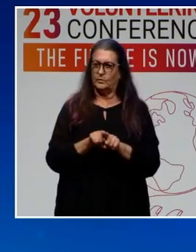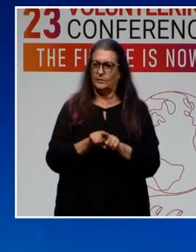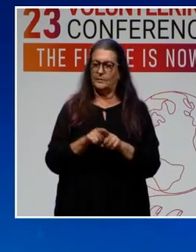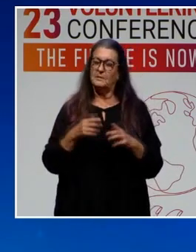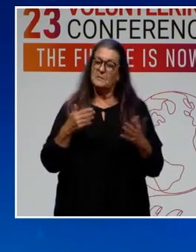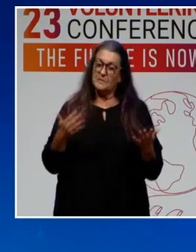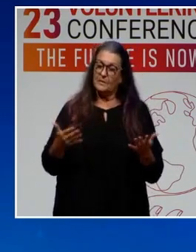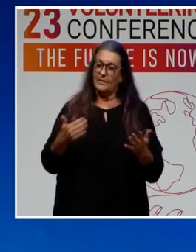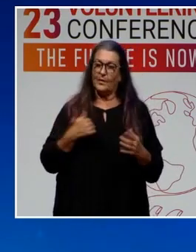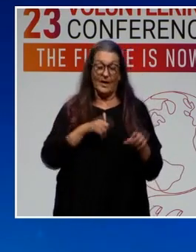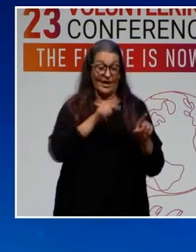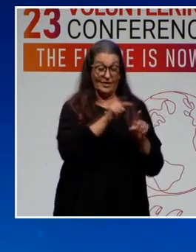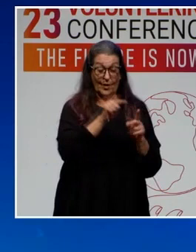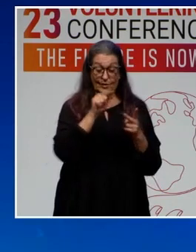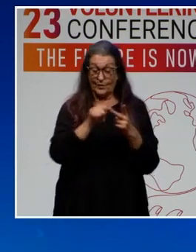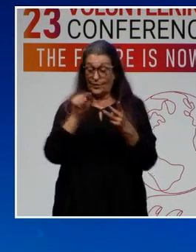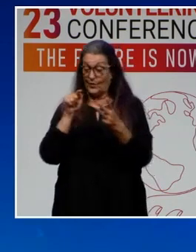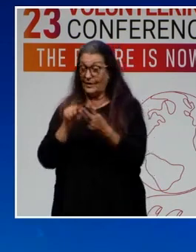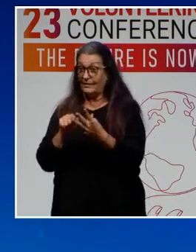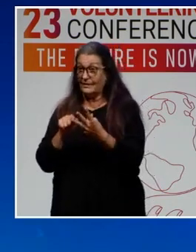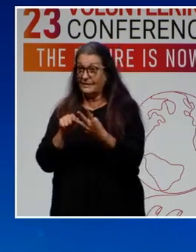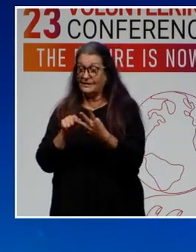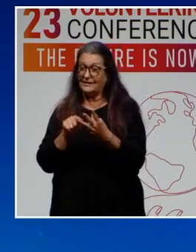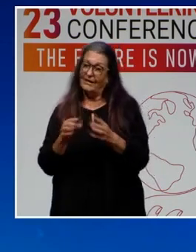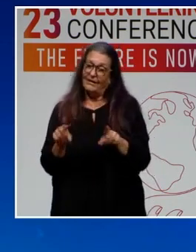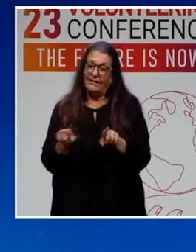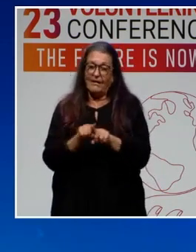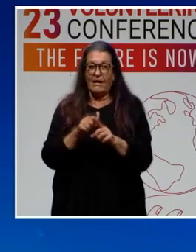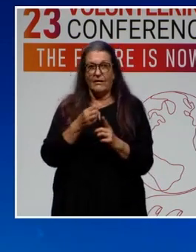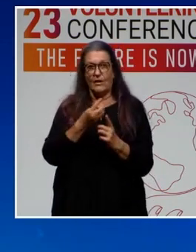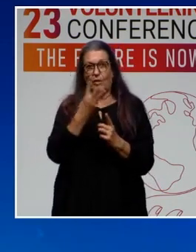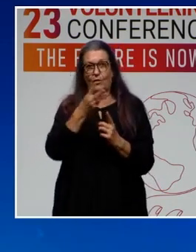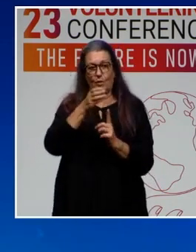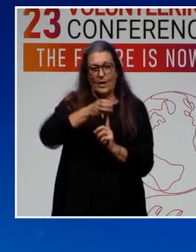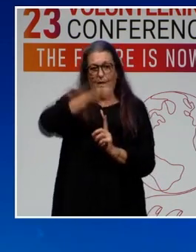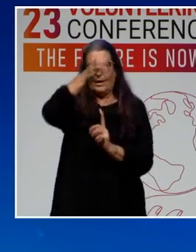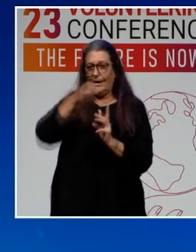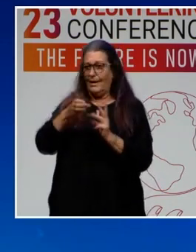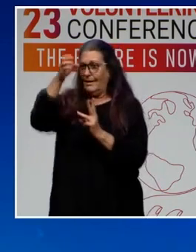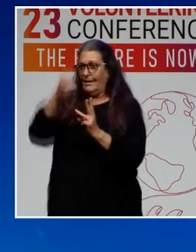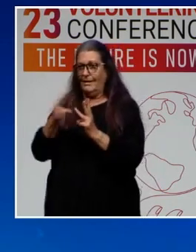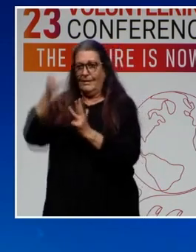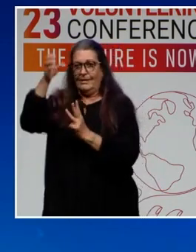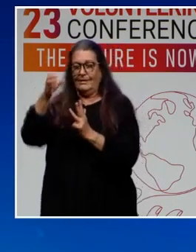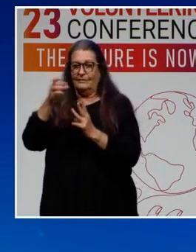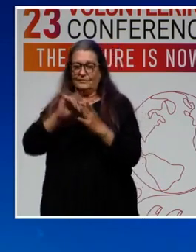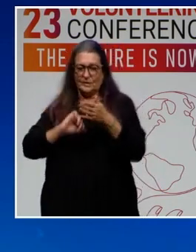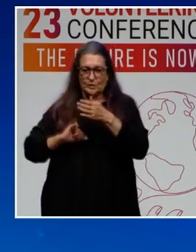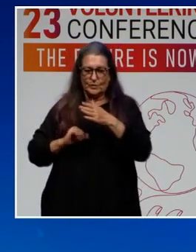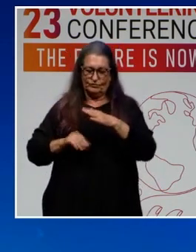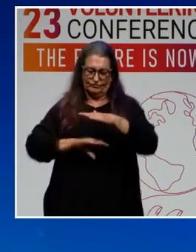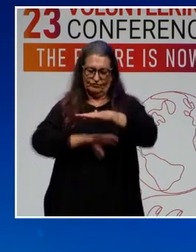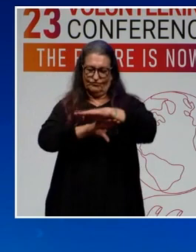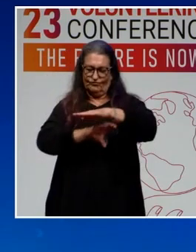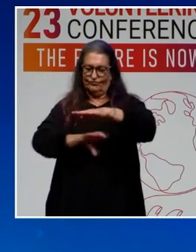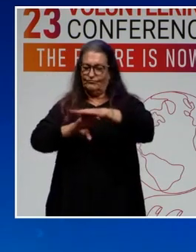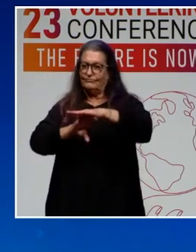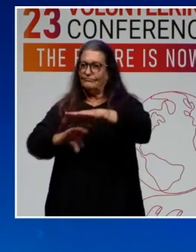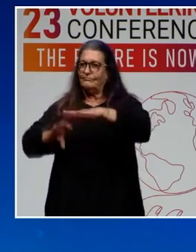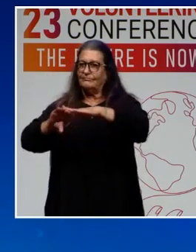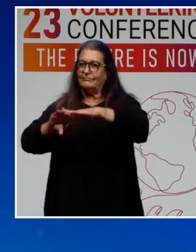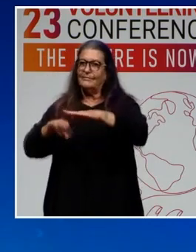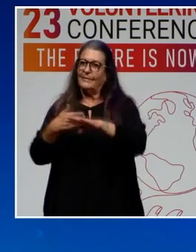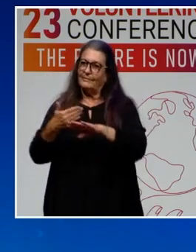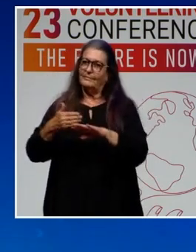at addressing the key pillars that will influence the factors around volunteering numbers. The National